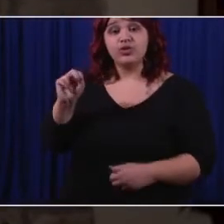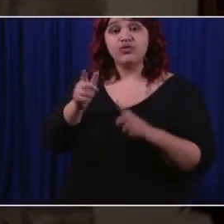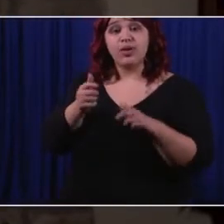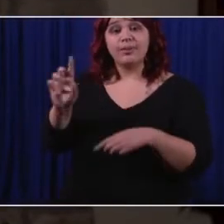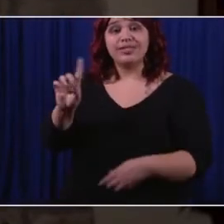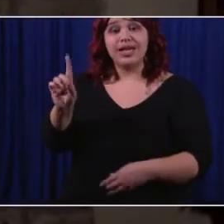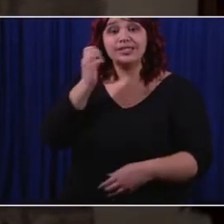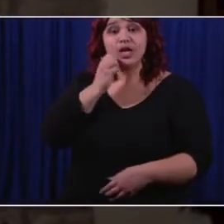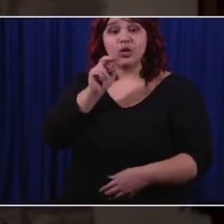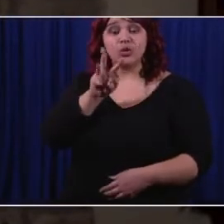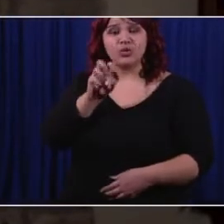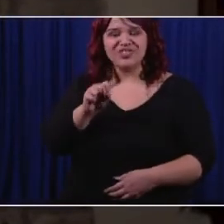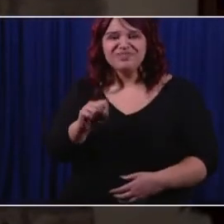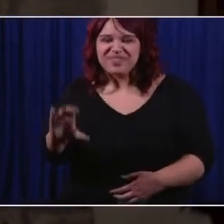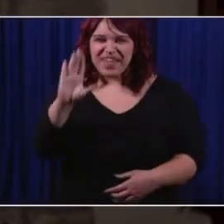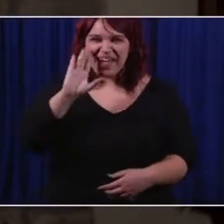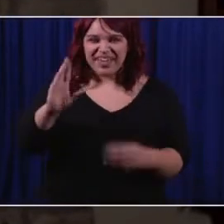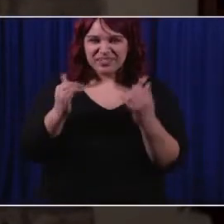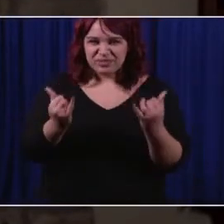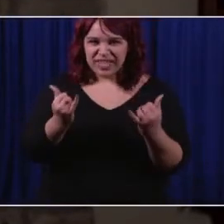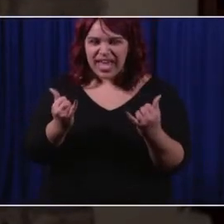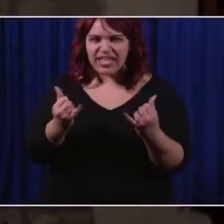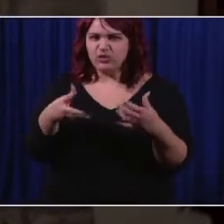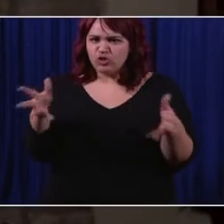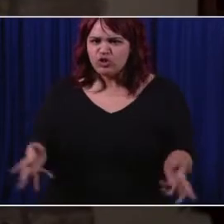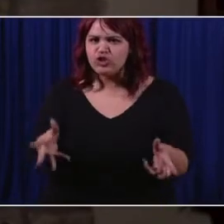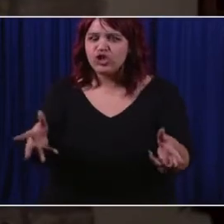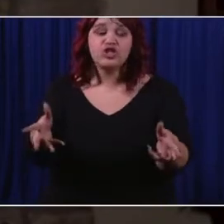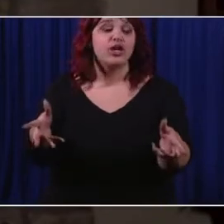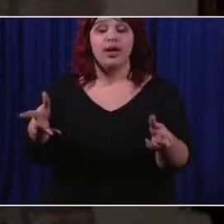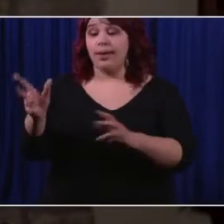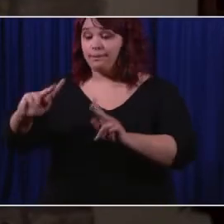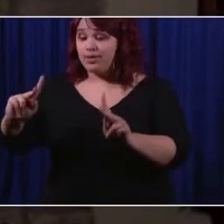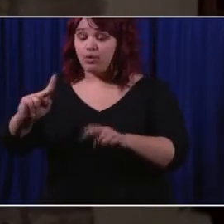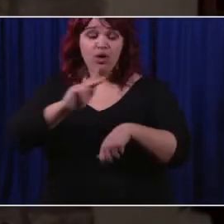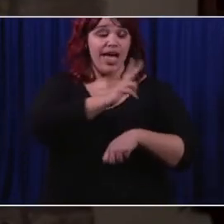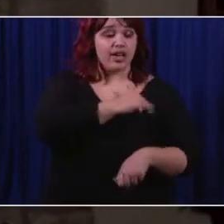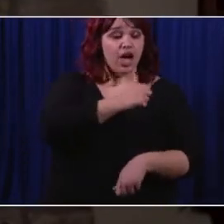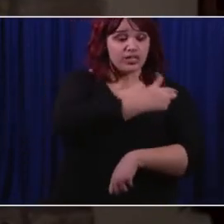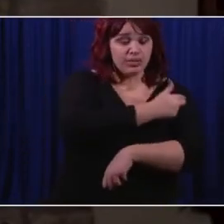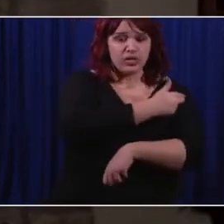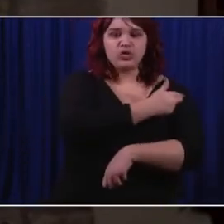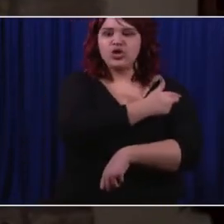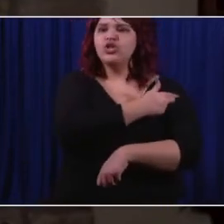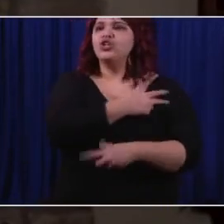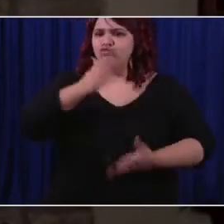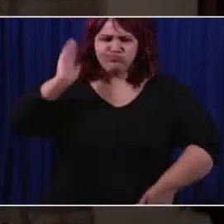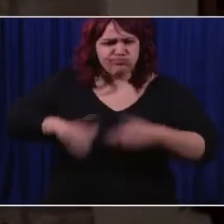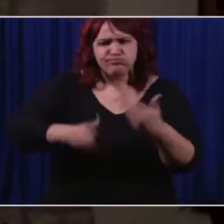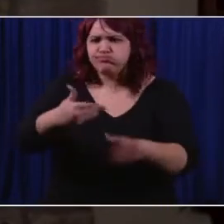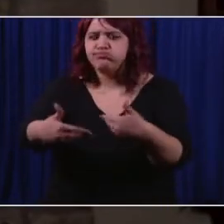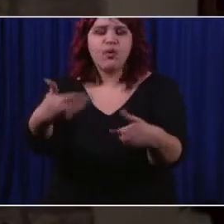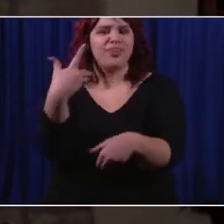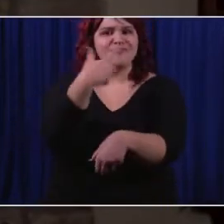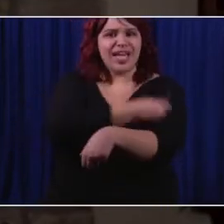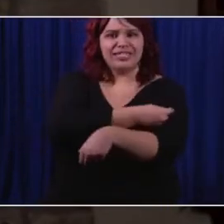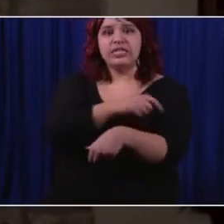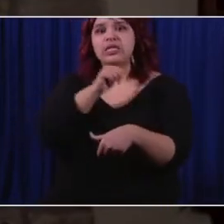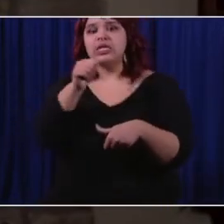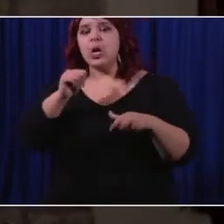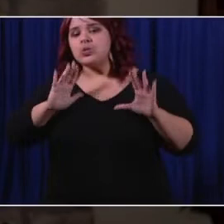afternoon urging hospitals and individuals to take certain steps to speed up the vaccine distribution process. Is